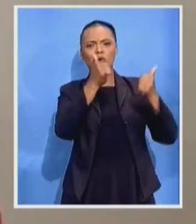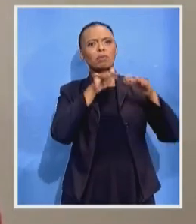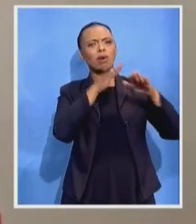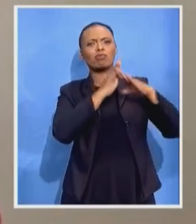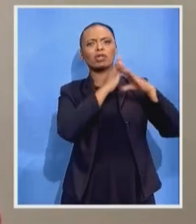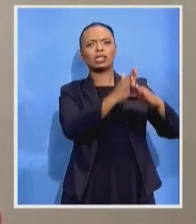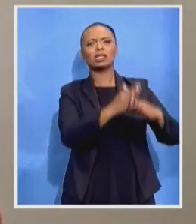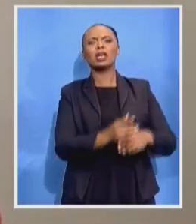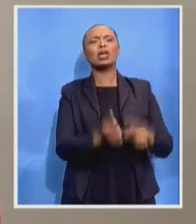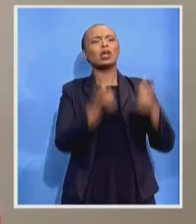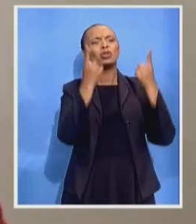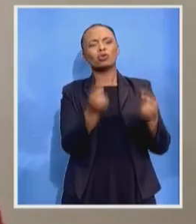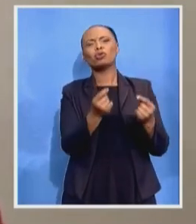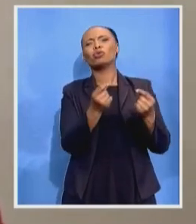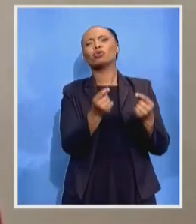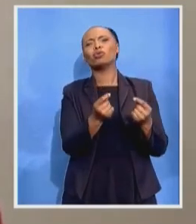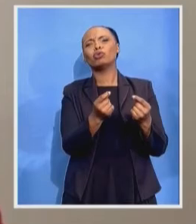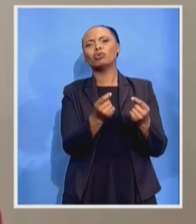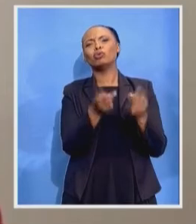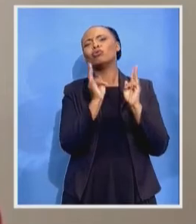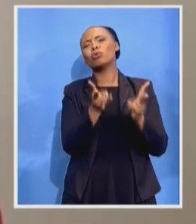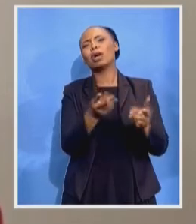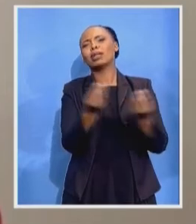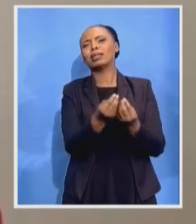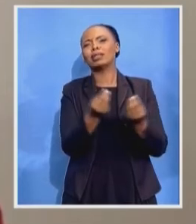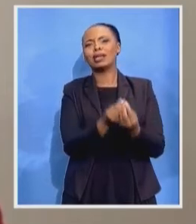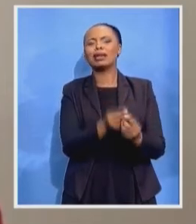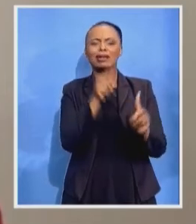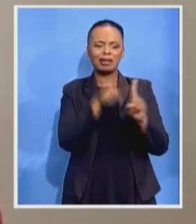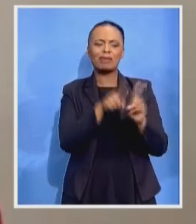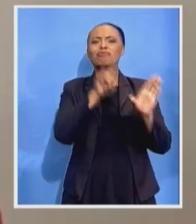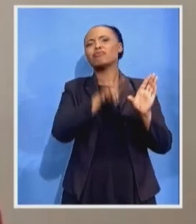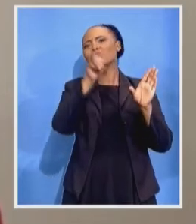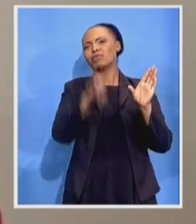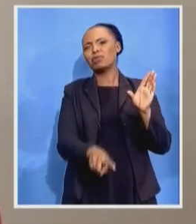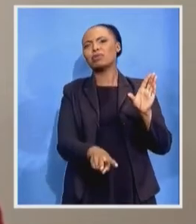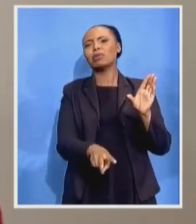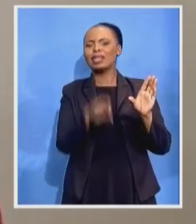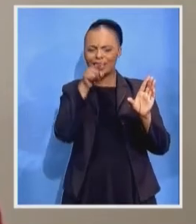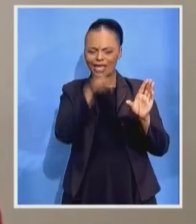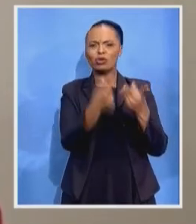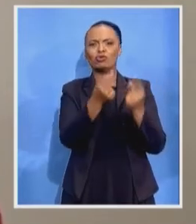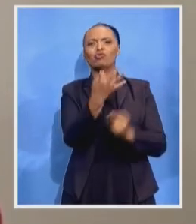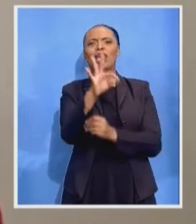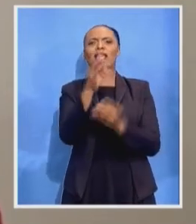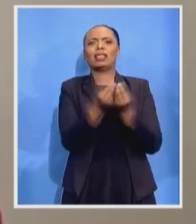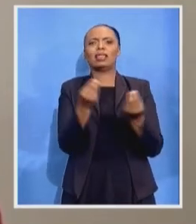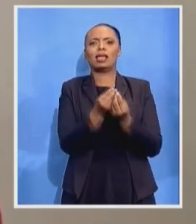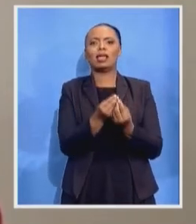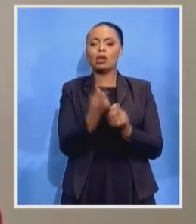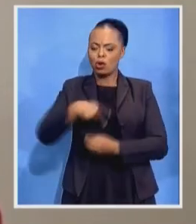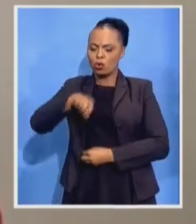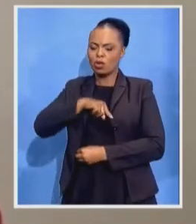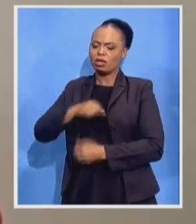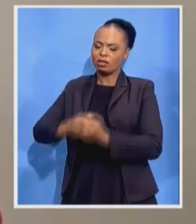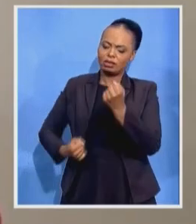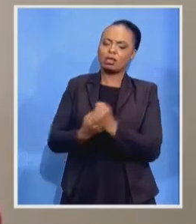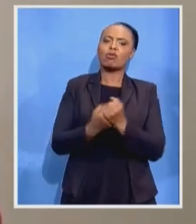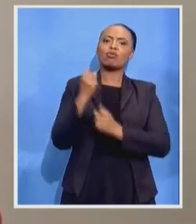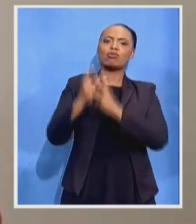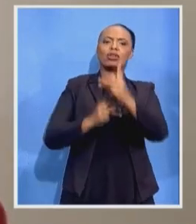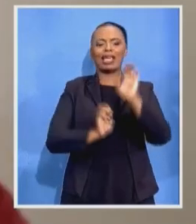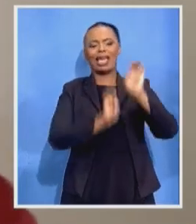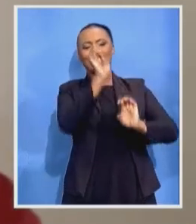thing by stepping down. Otherwise, we support the process of examining her fitness to hold office. Some